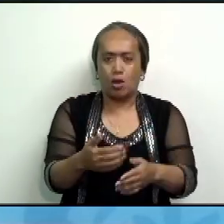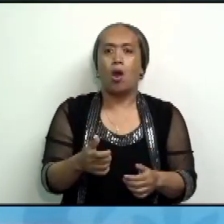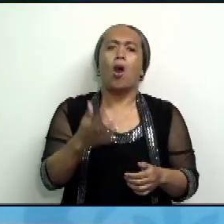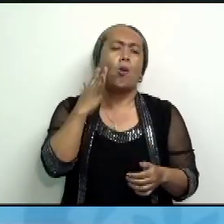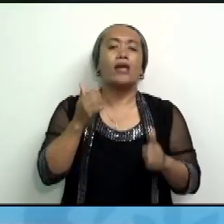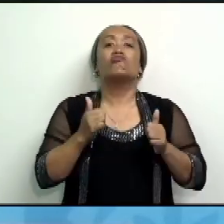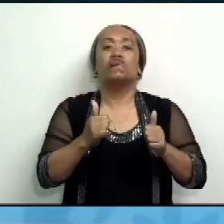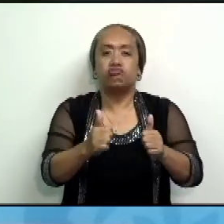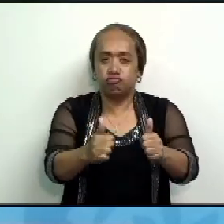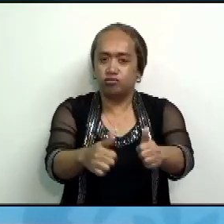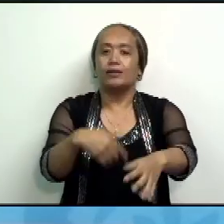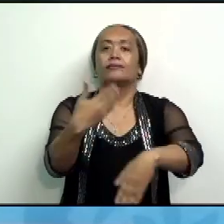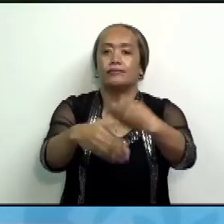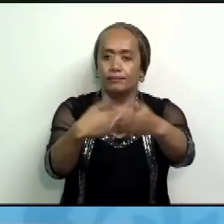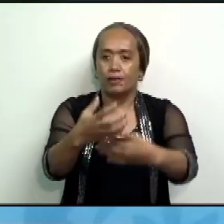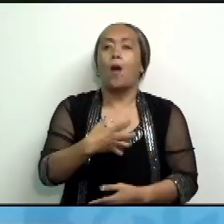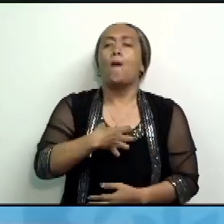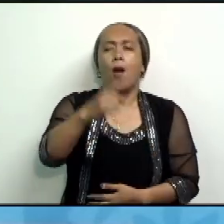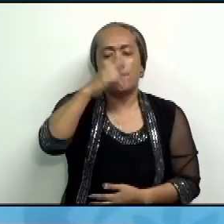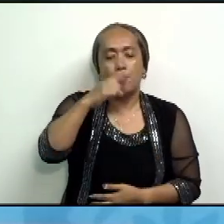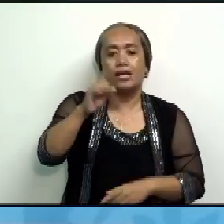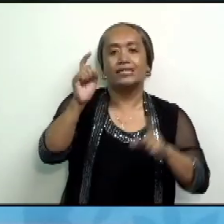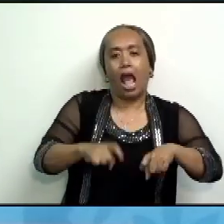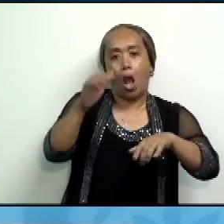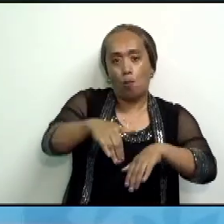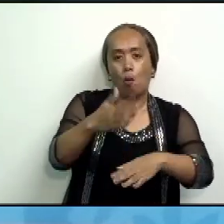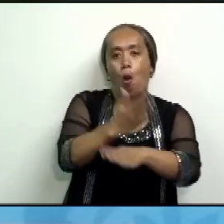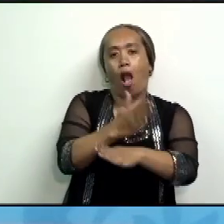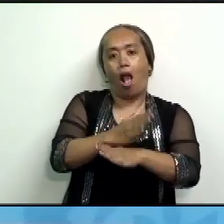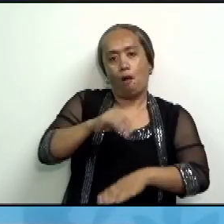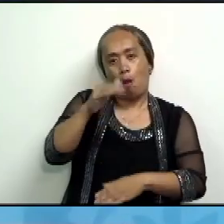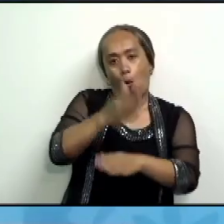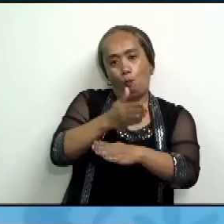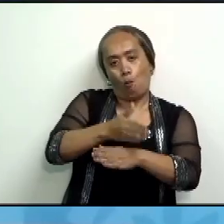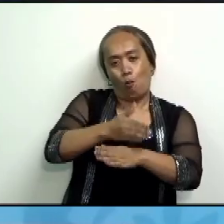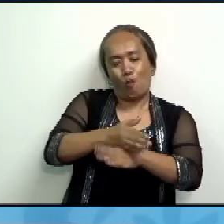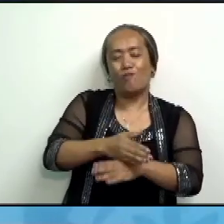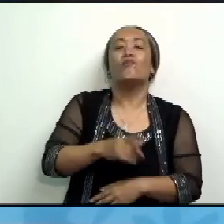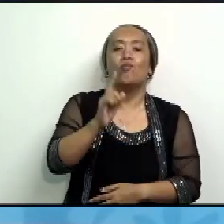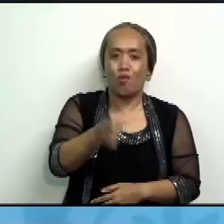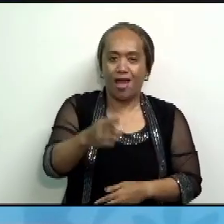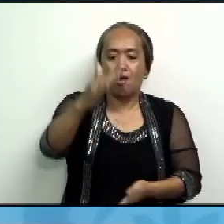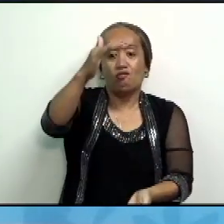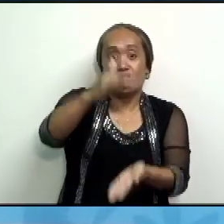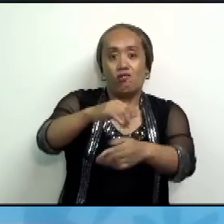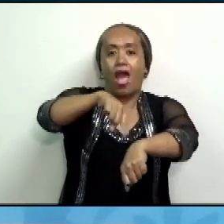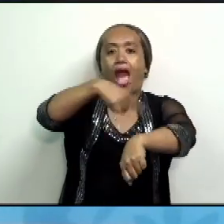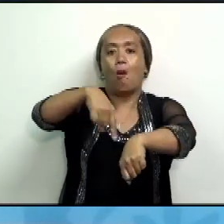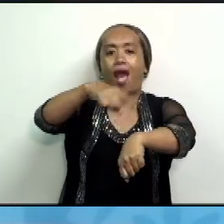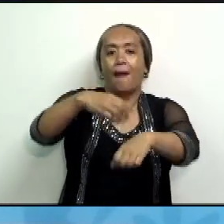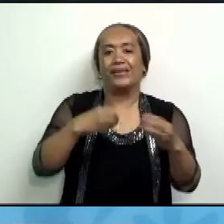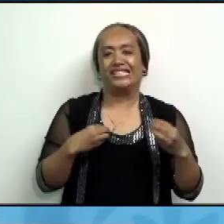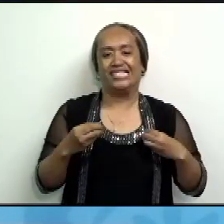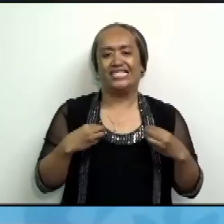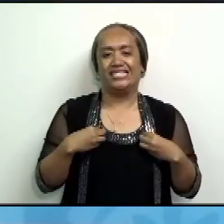driving, more people working from home, and reduced business hours. But the goal